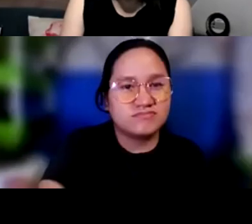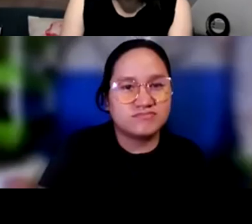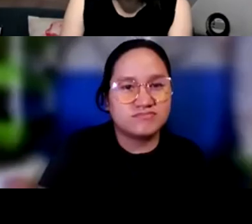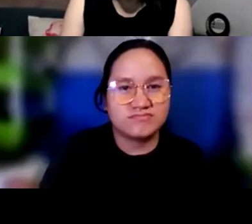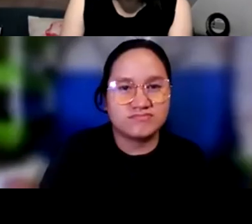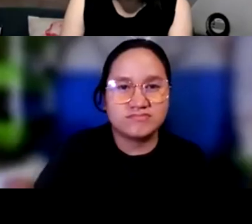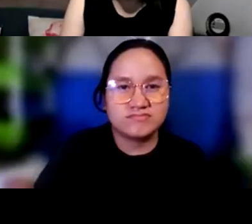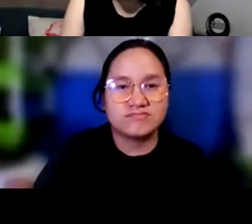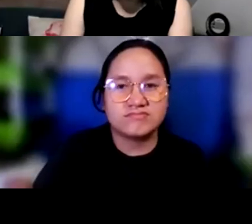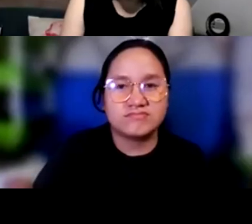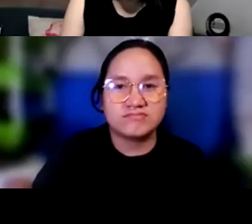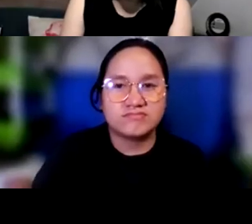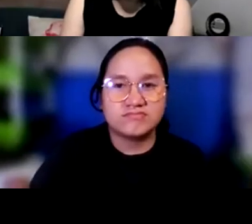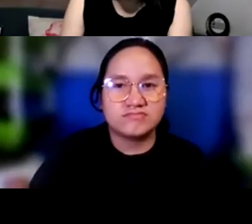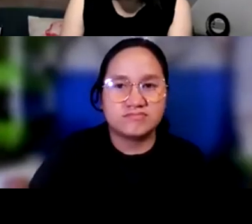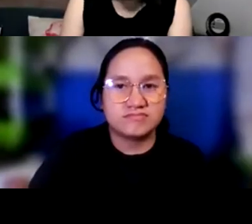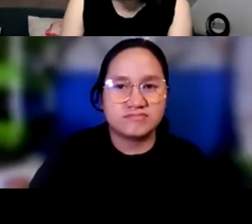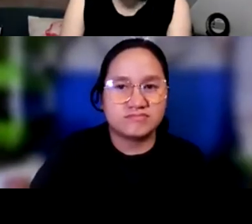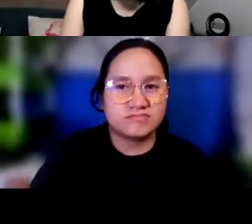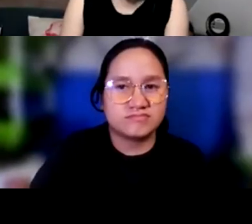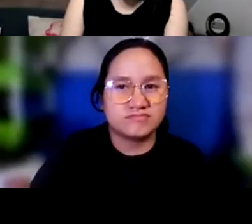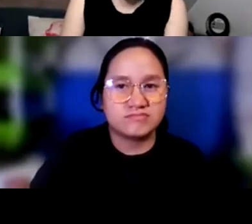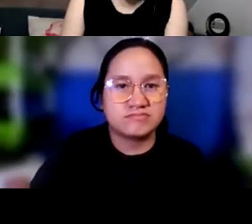just let them.